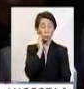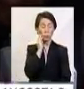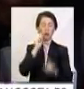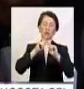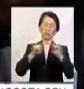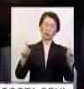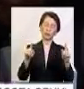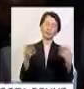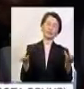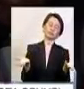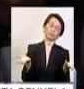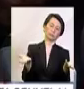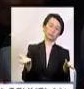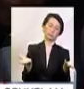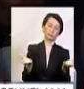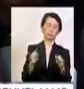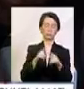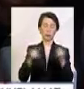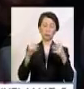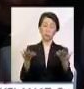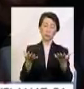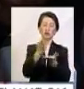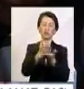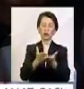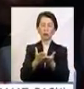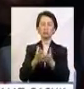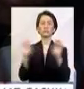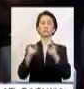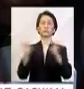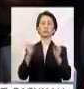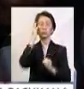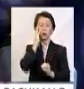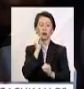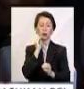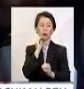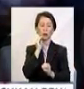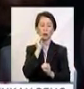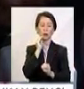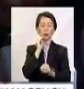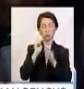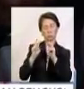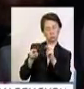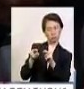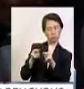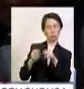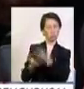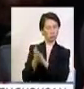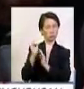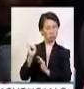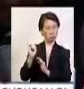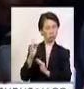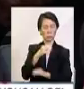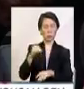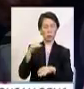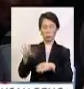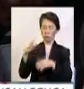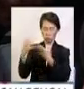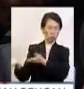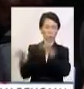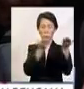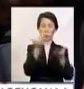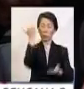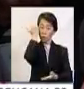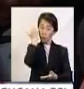of the officers with experience were found to be corrupt. And one of them has already been charged, as you